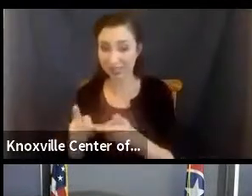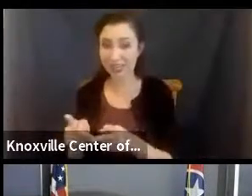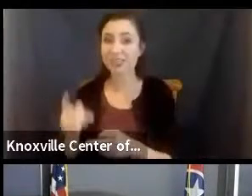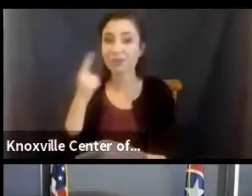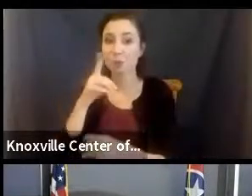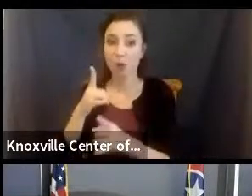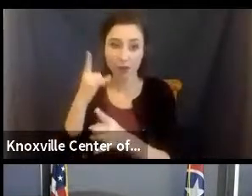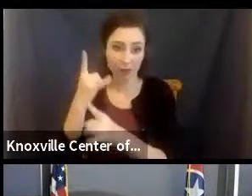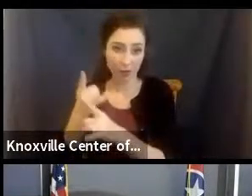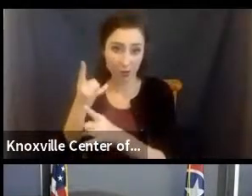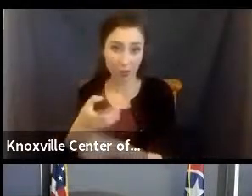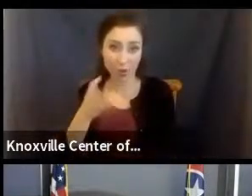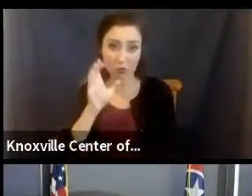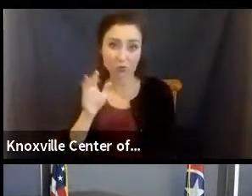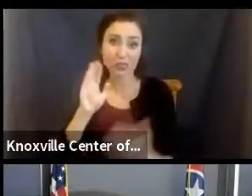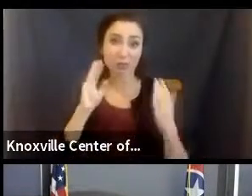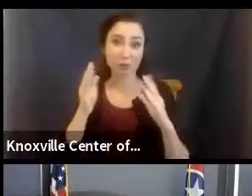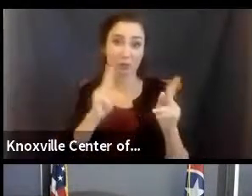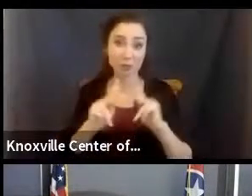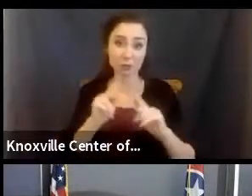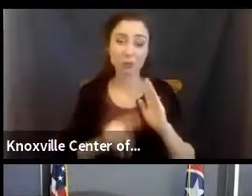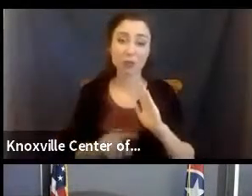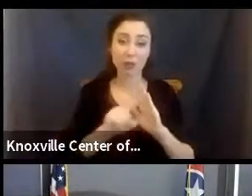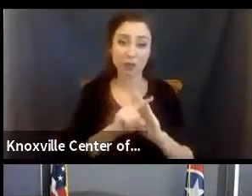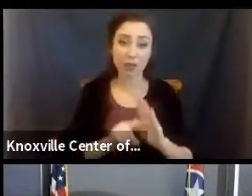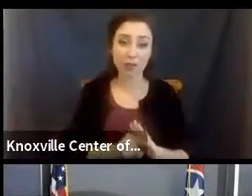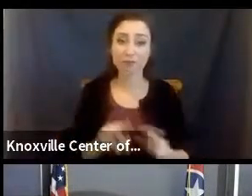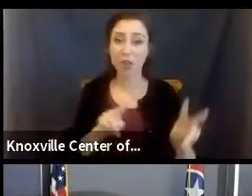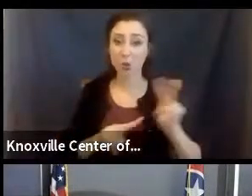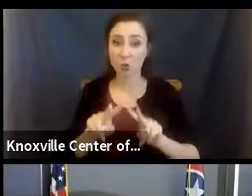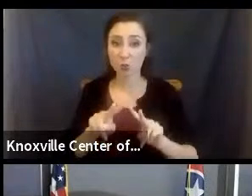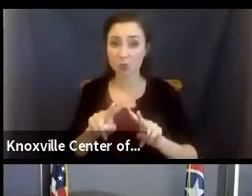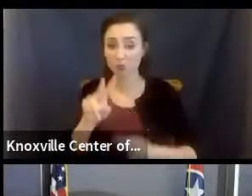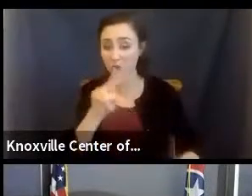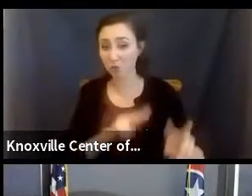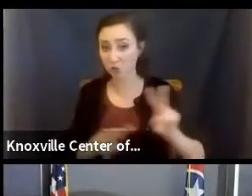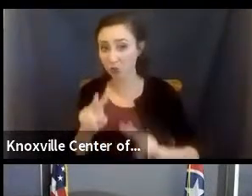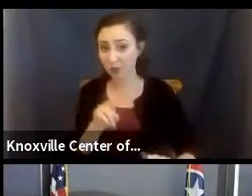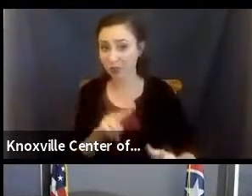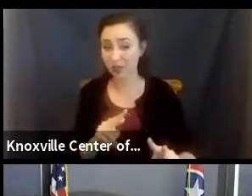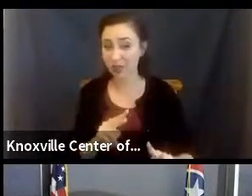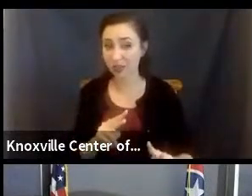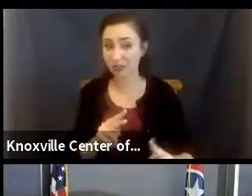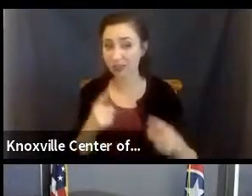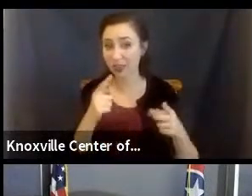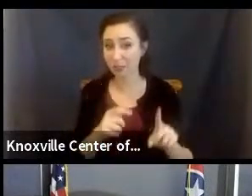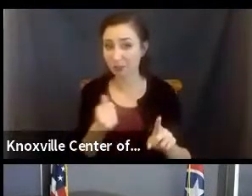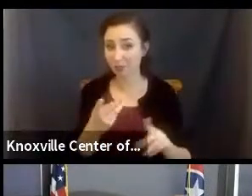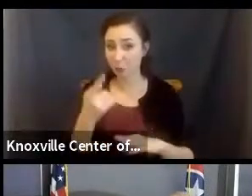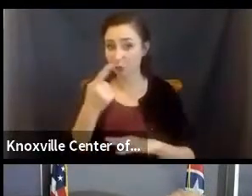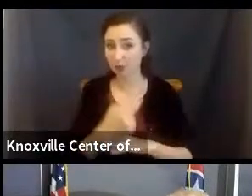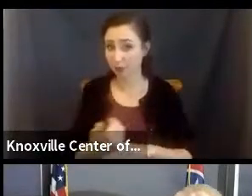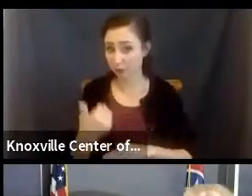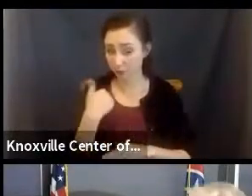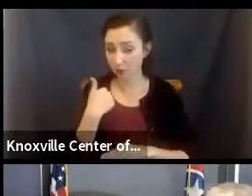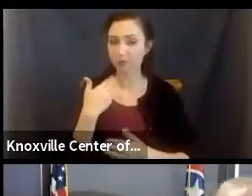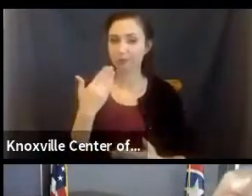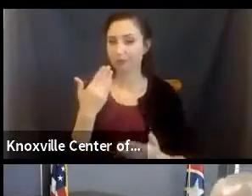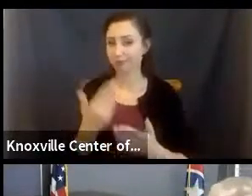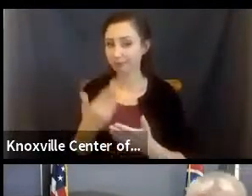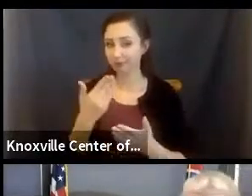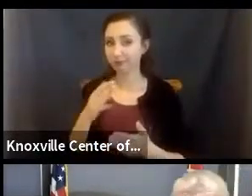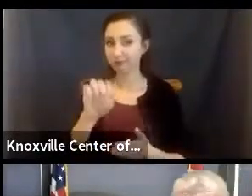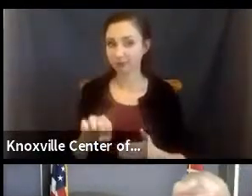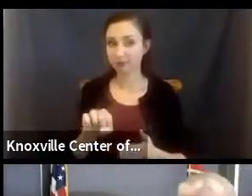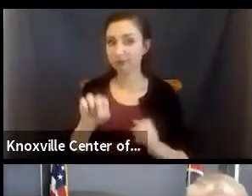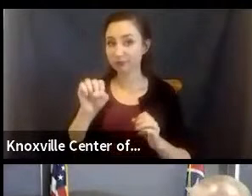as opposed to those that were negative. I've only looked at the abstract that just came out a few days ago. But there is some evidence that's actually